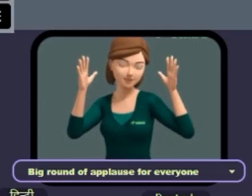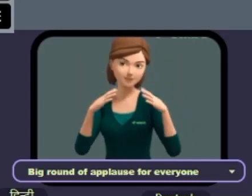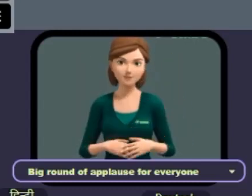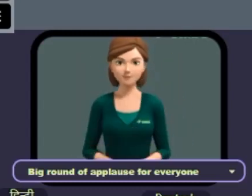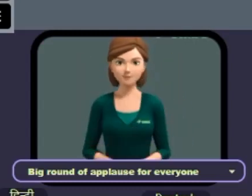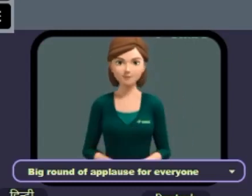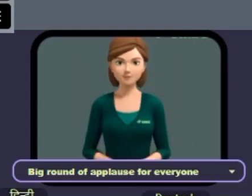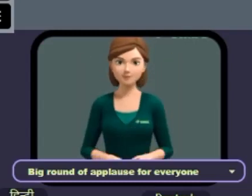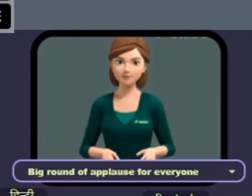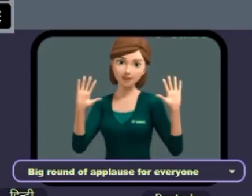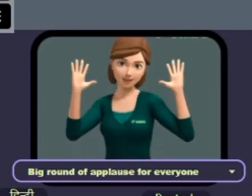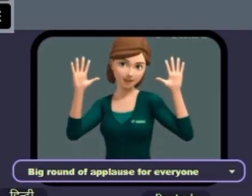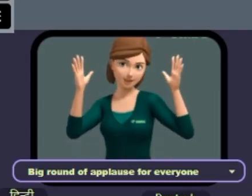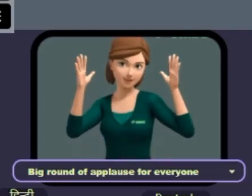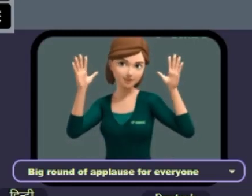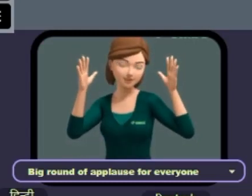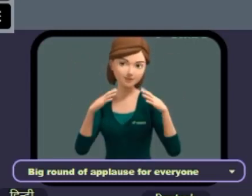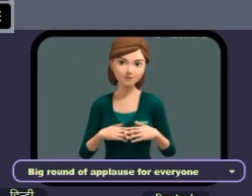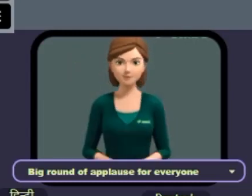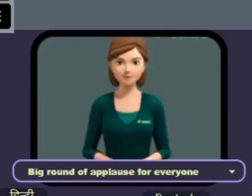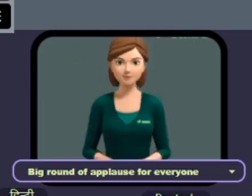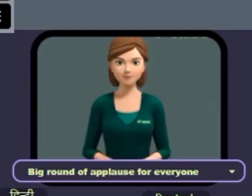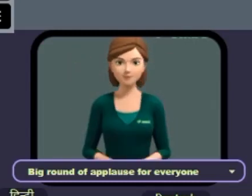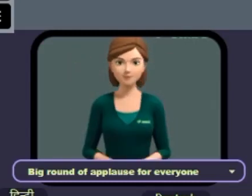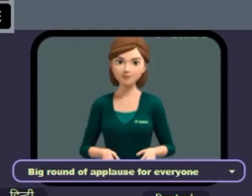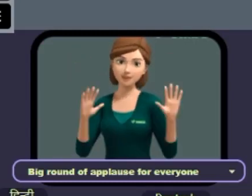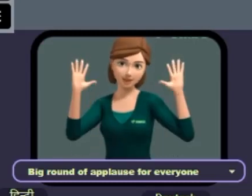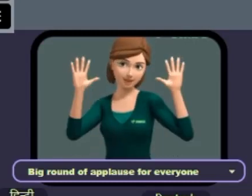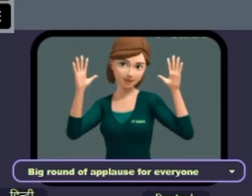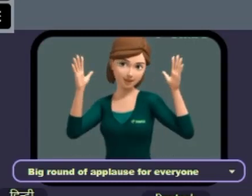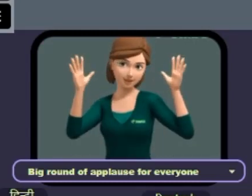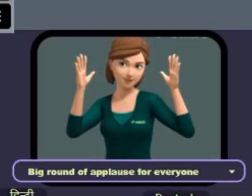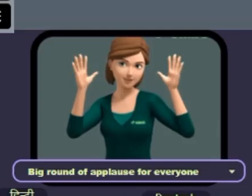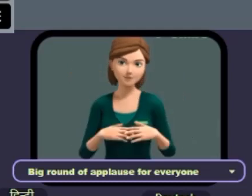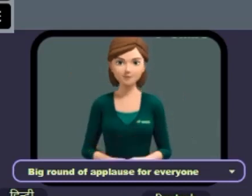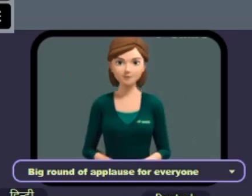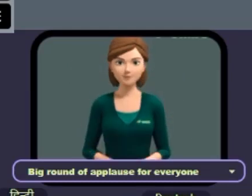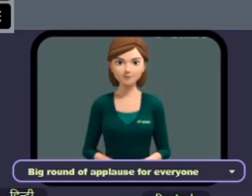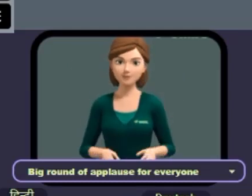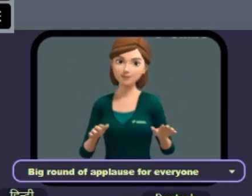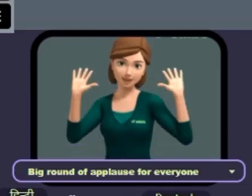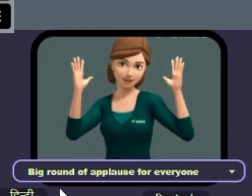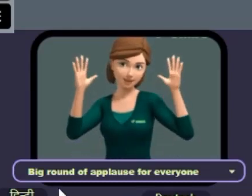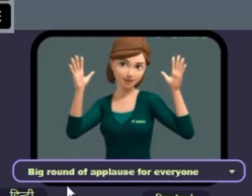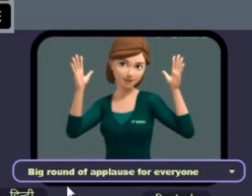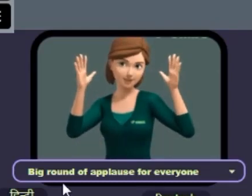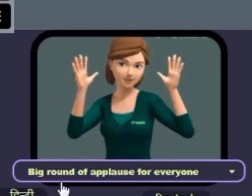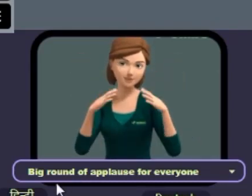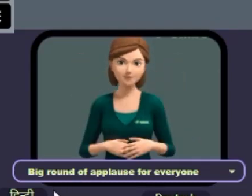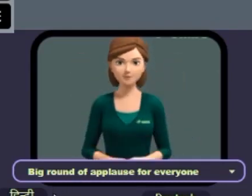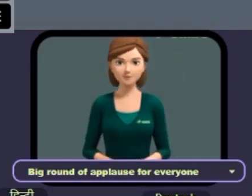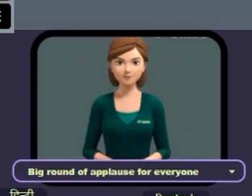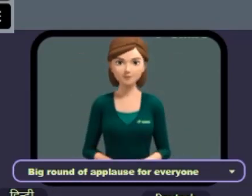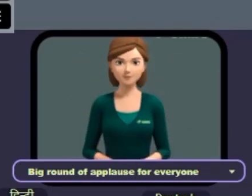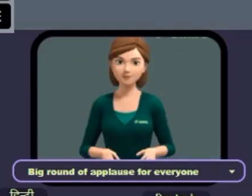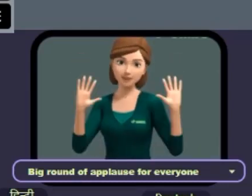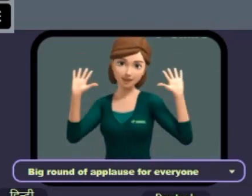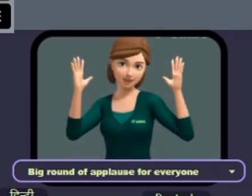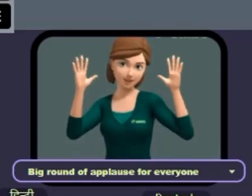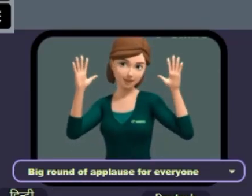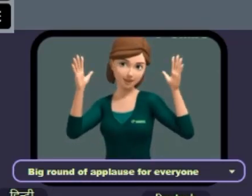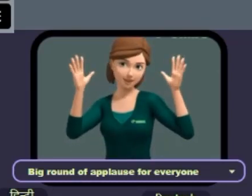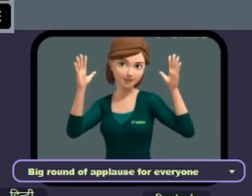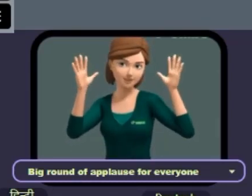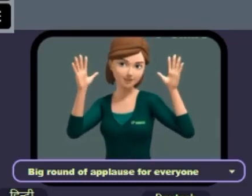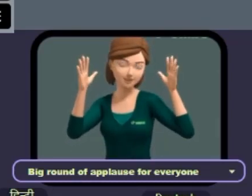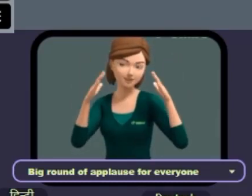the admin has uploaded using this photo select button. Fine. Now after this, what the teacher has to do,